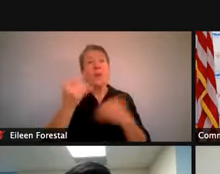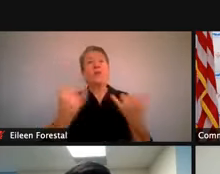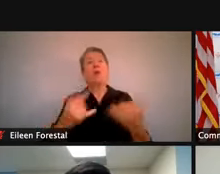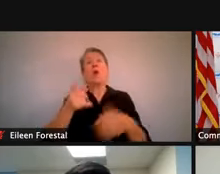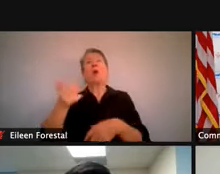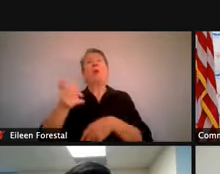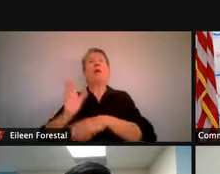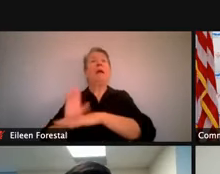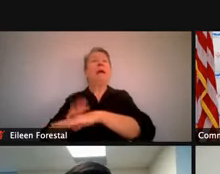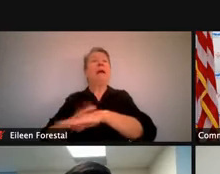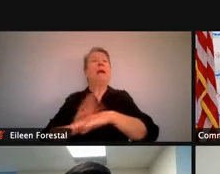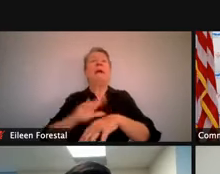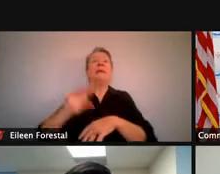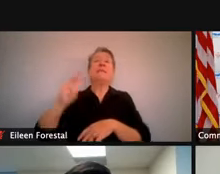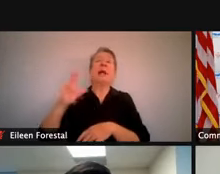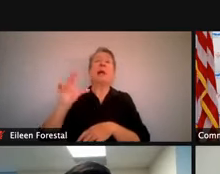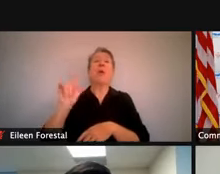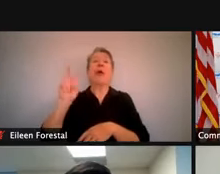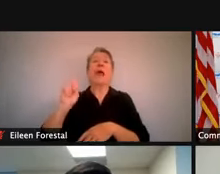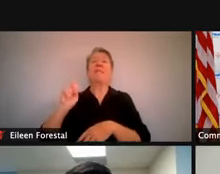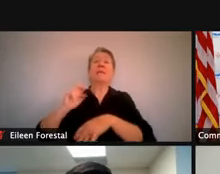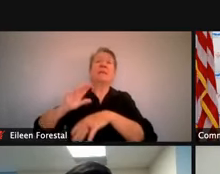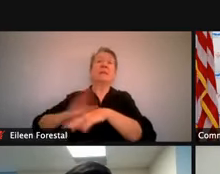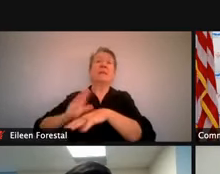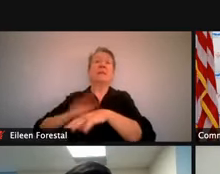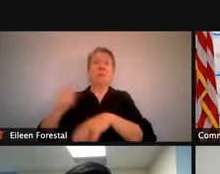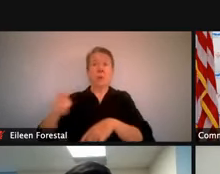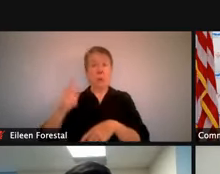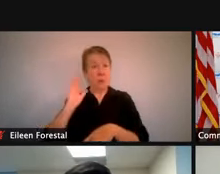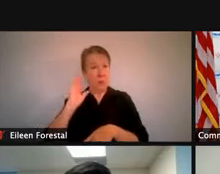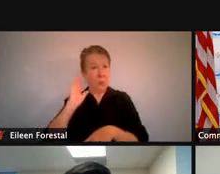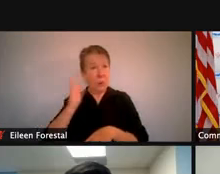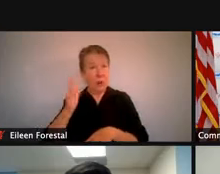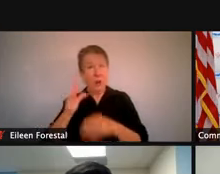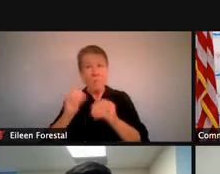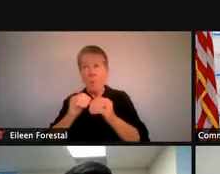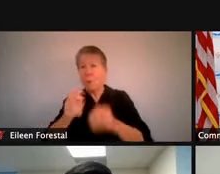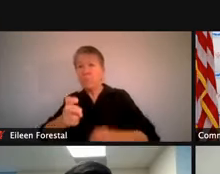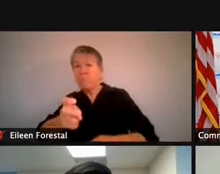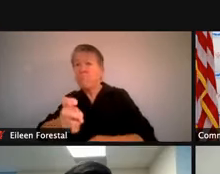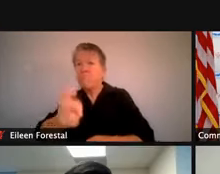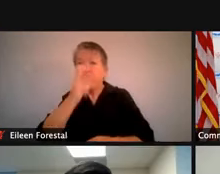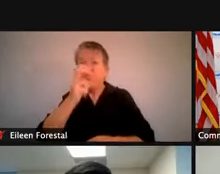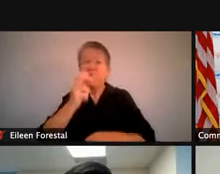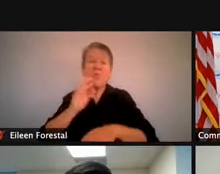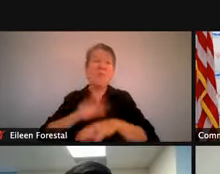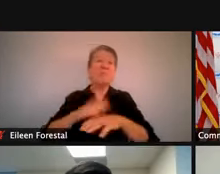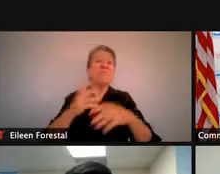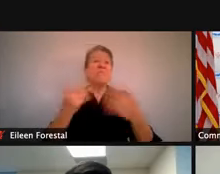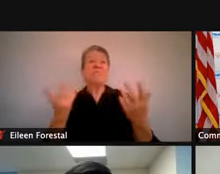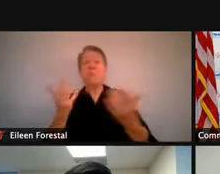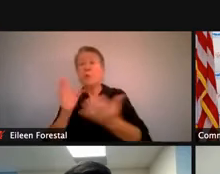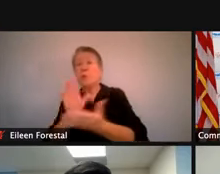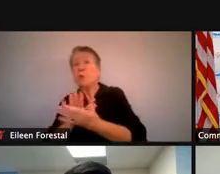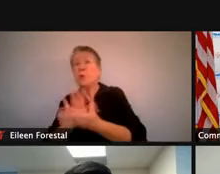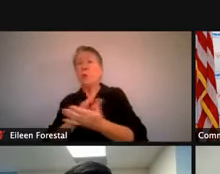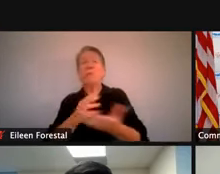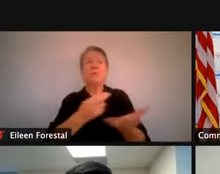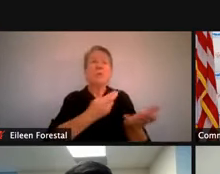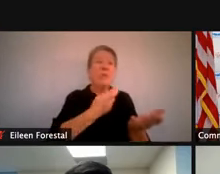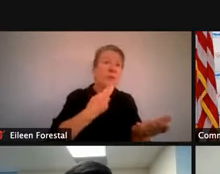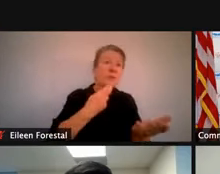definitely not planning to increase indoor dining or relax any more restrictions anytime soon? Are you thinking of putting any more restrictions in place,